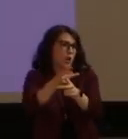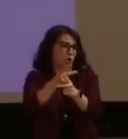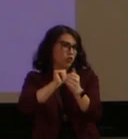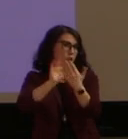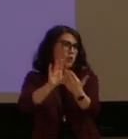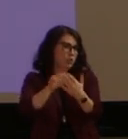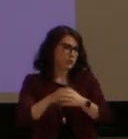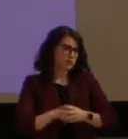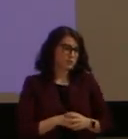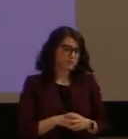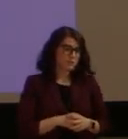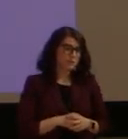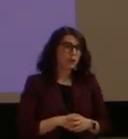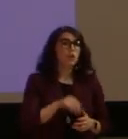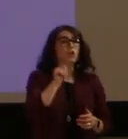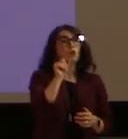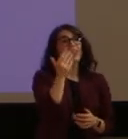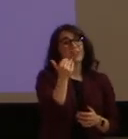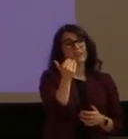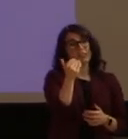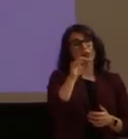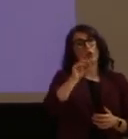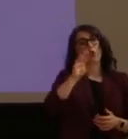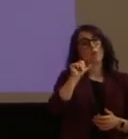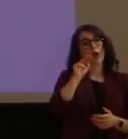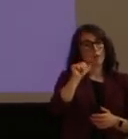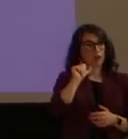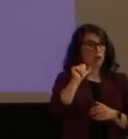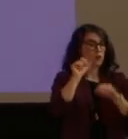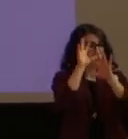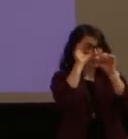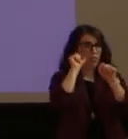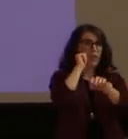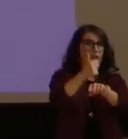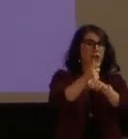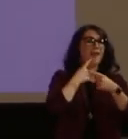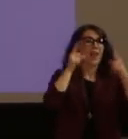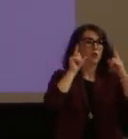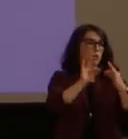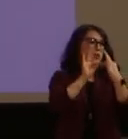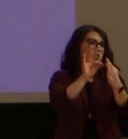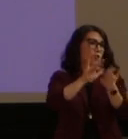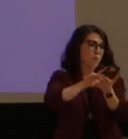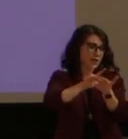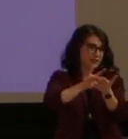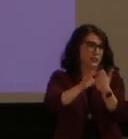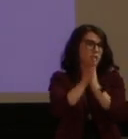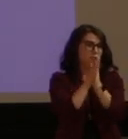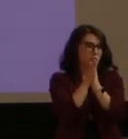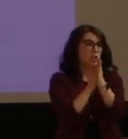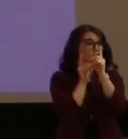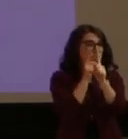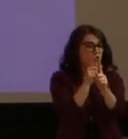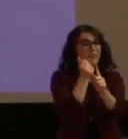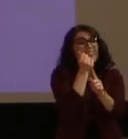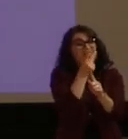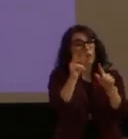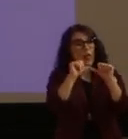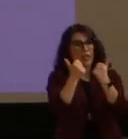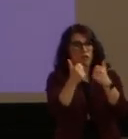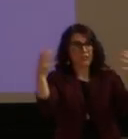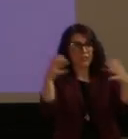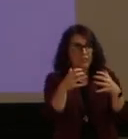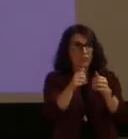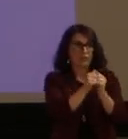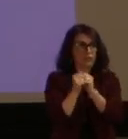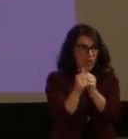So in 2015, the Obama administration announced the Precision Medicine Initiative, which is a multi-agency directive to usher in a new era